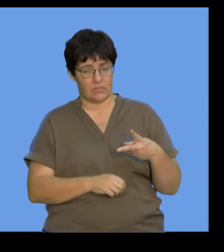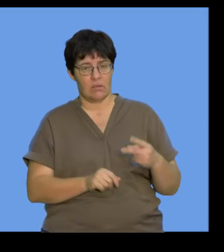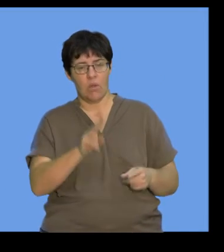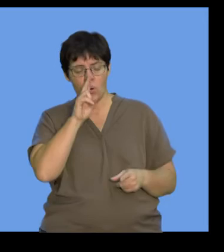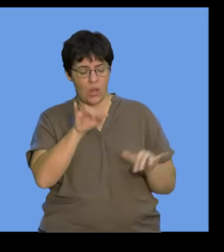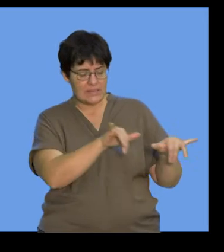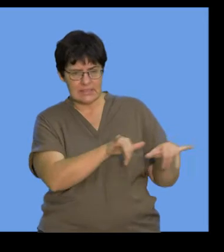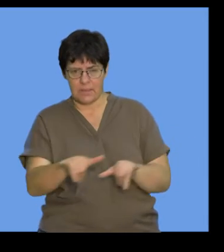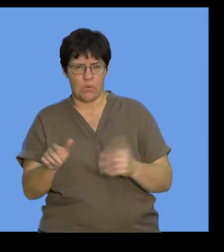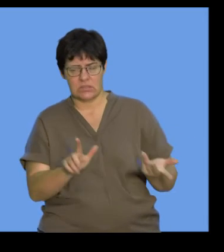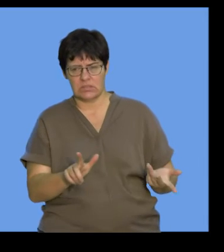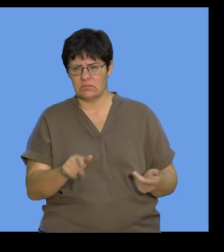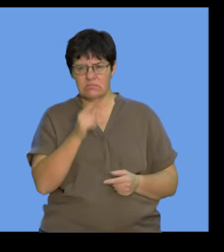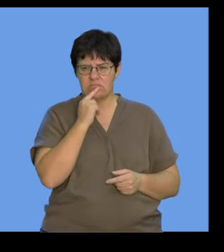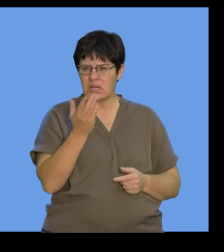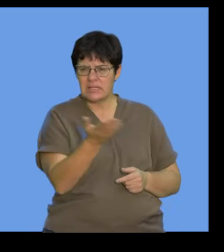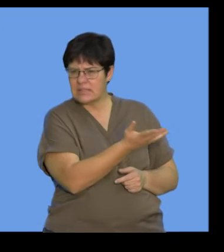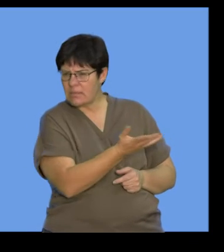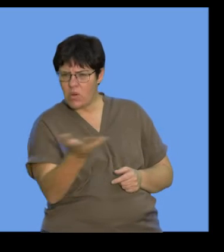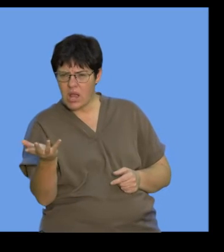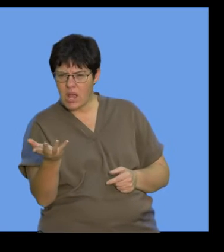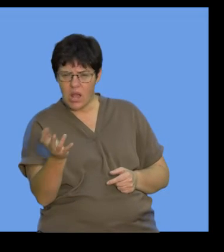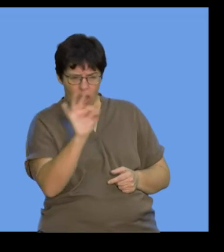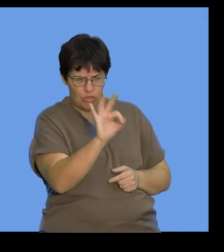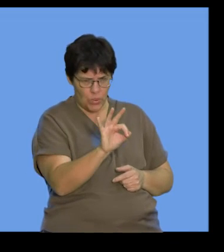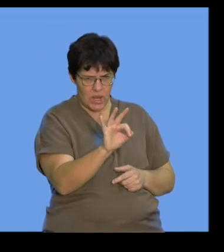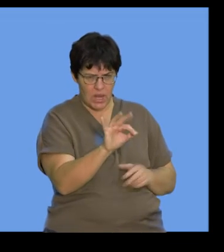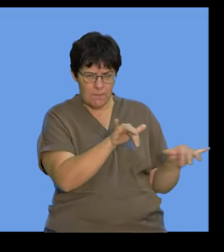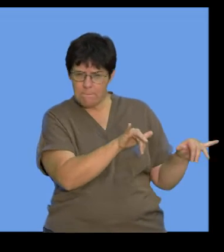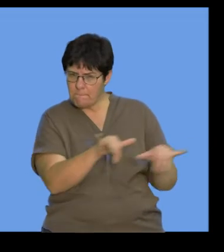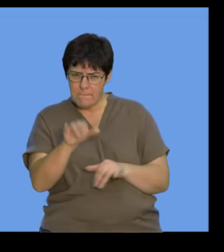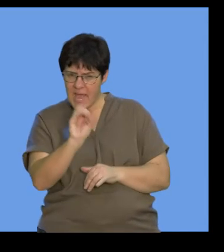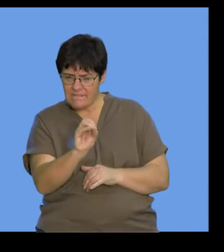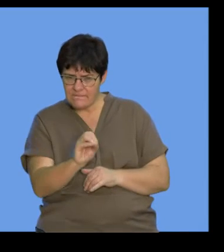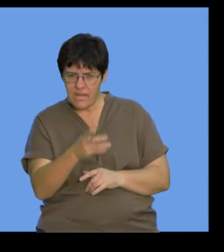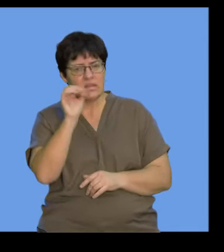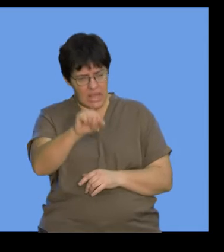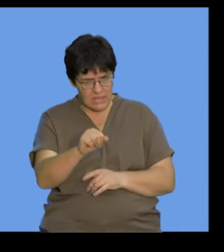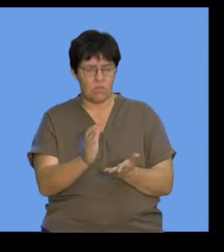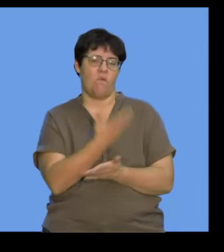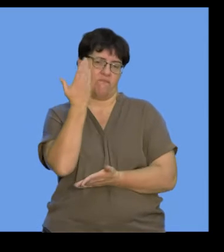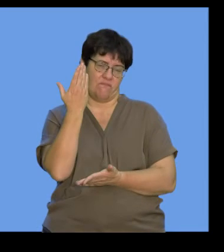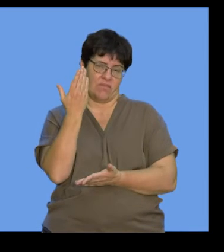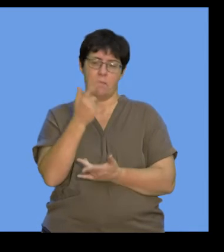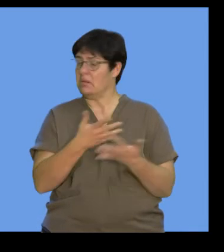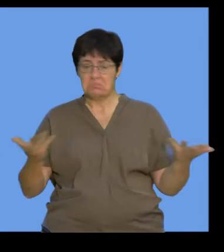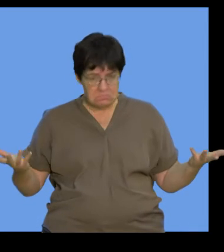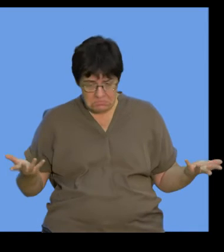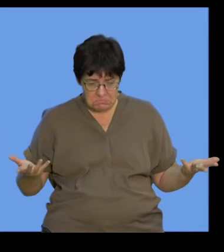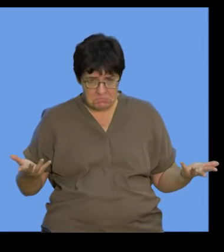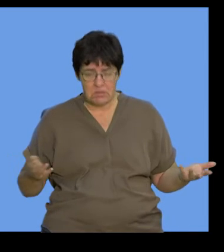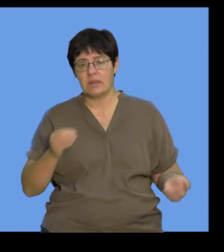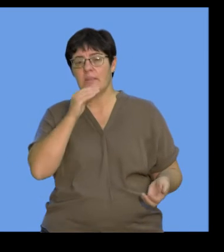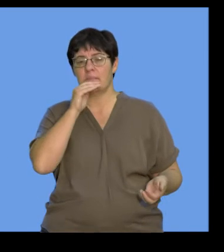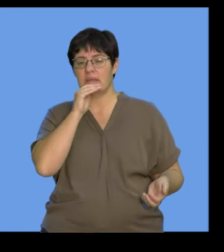common factor. Can I take out a common factor in all these 3 terms that I have? If yes, do it. If not, then